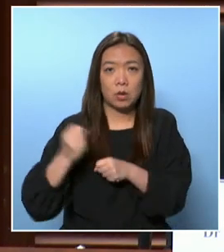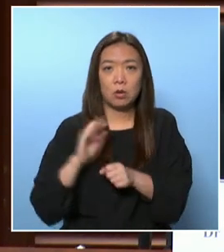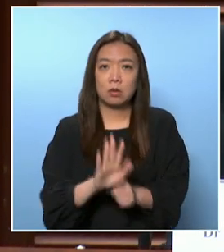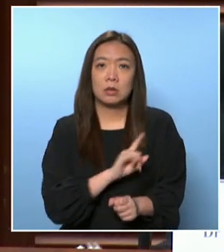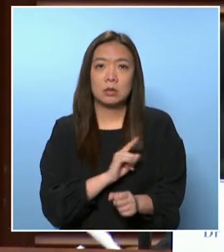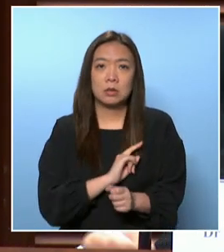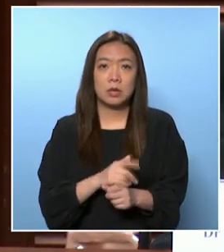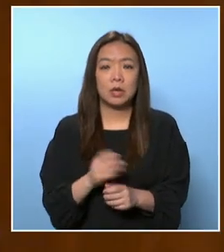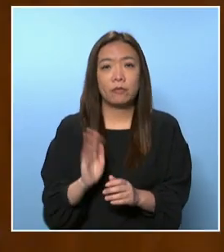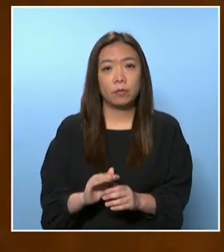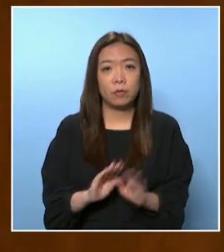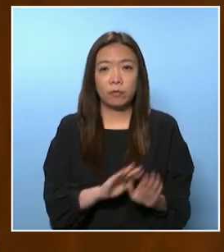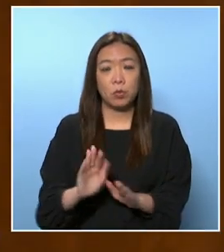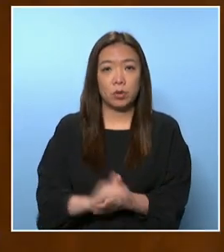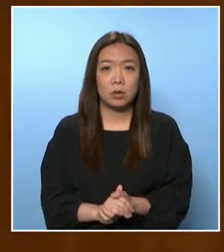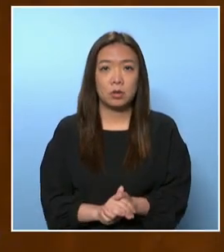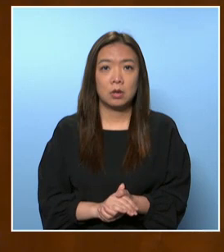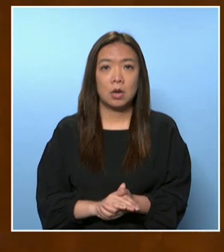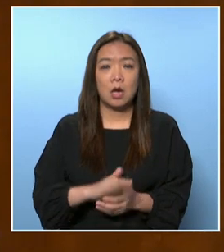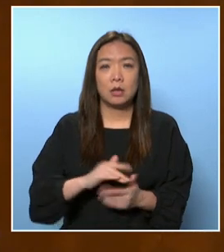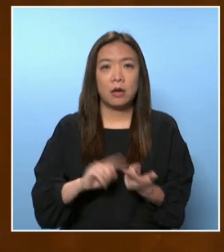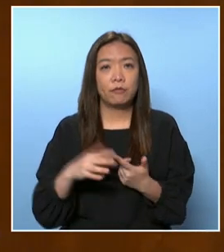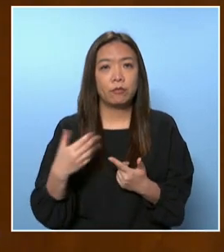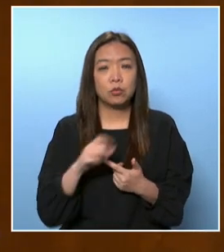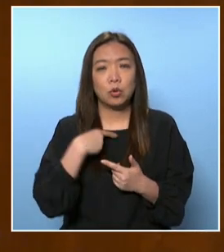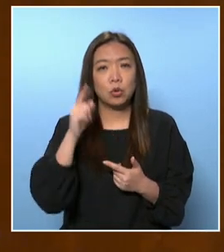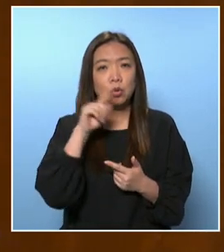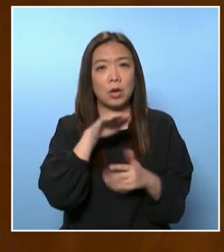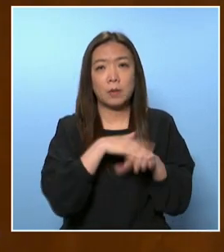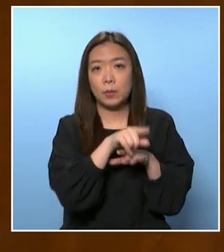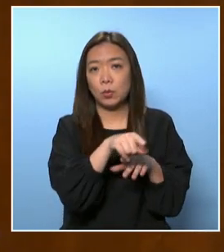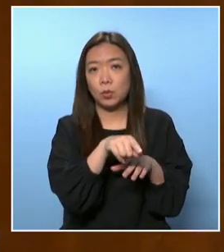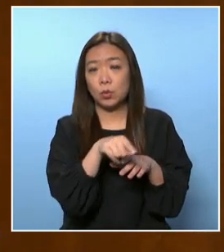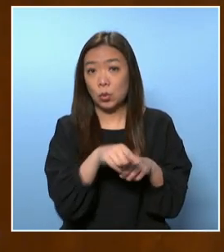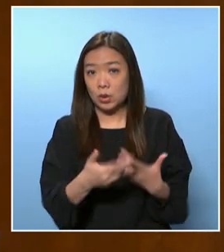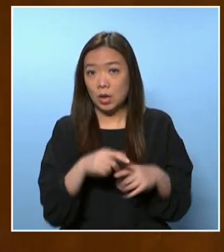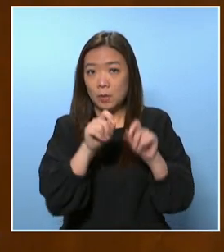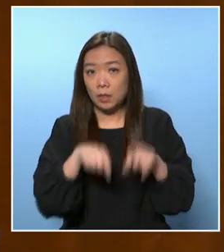What's important is for the HA to step up manpower and enhance efficiency.